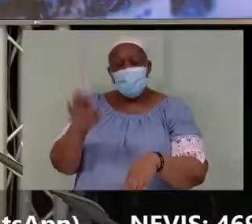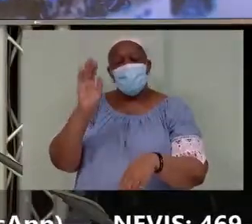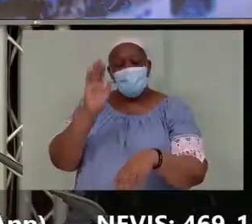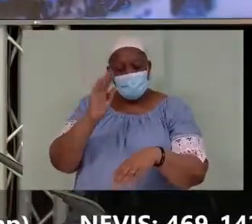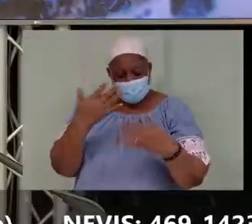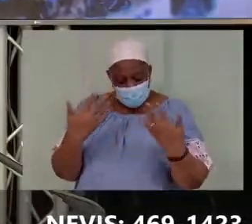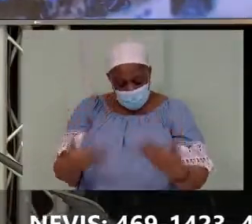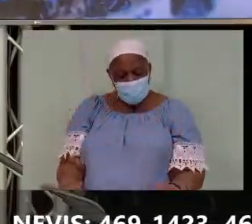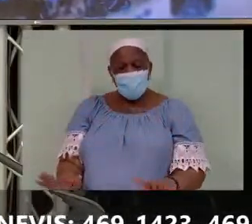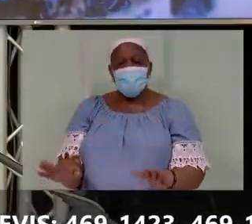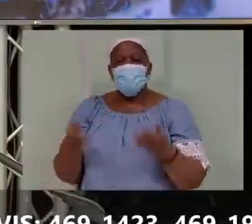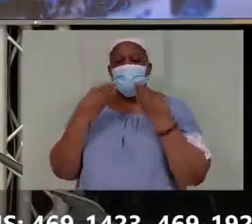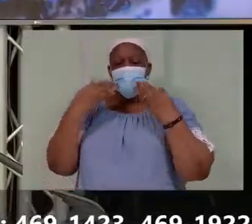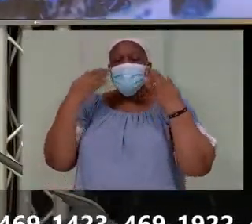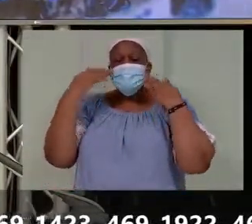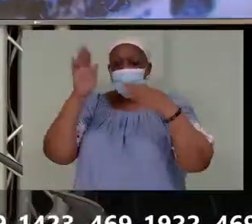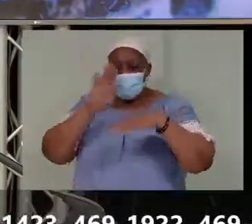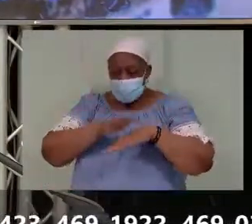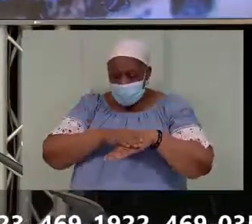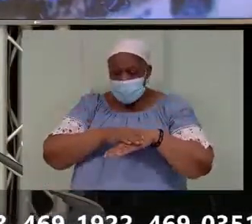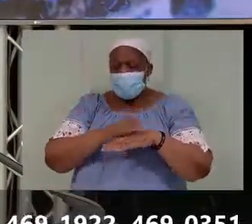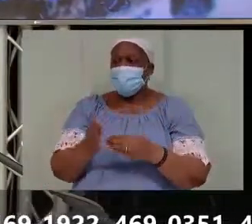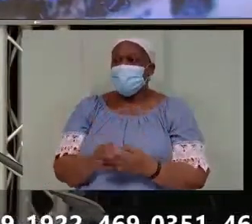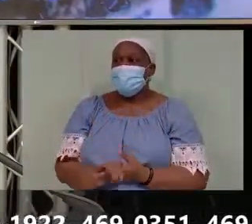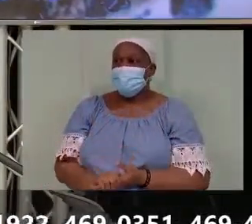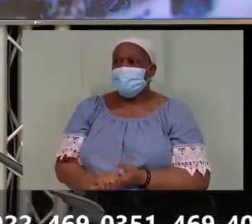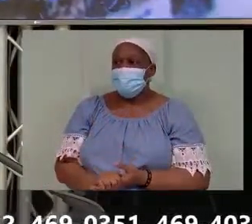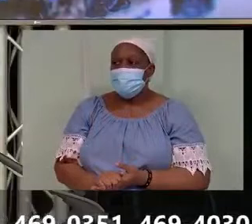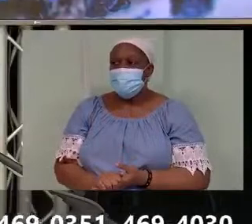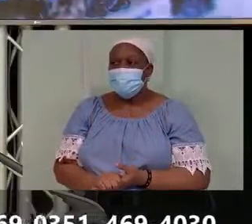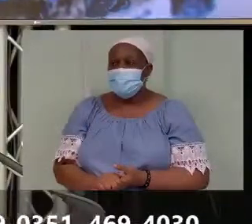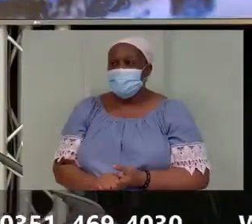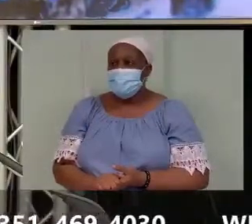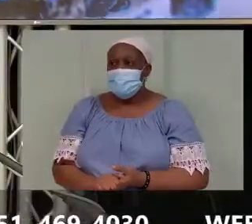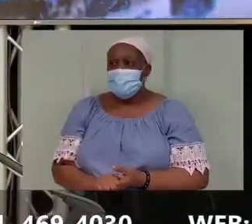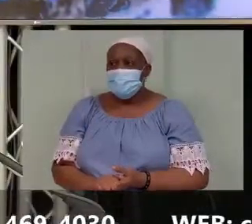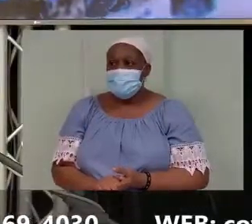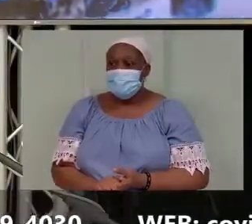mask on. And so I would advise individuals, if you are